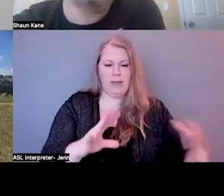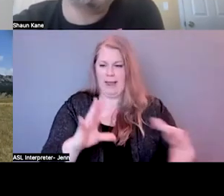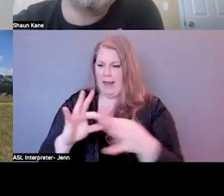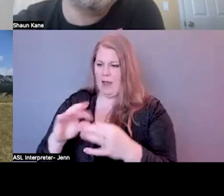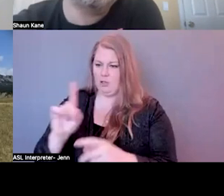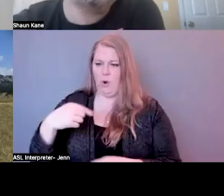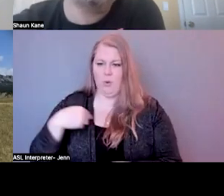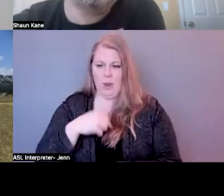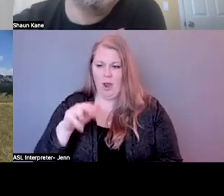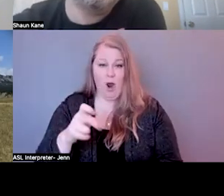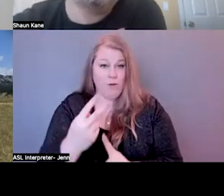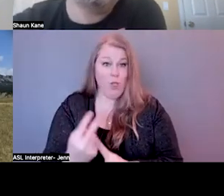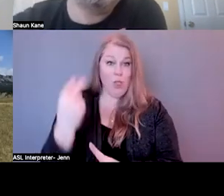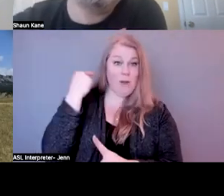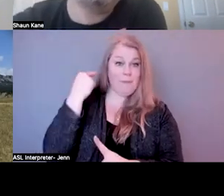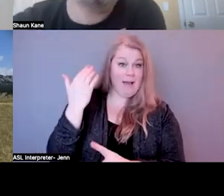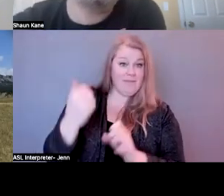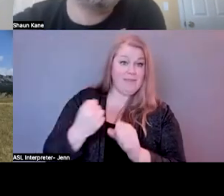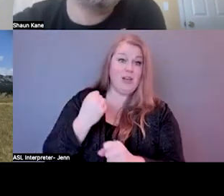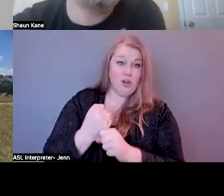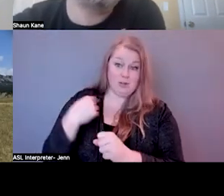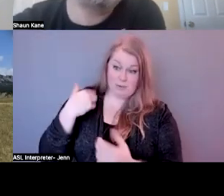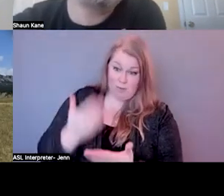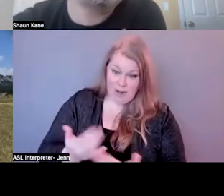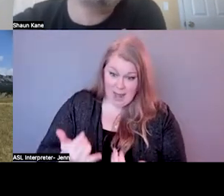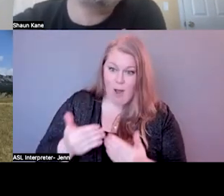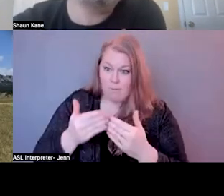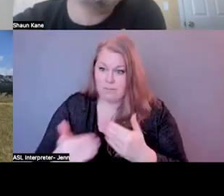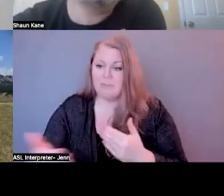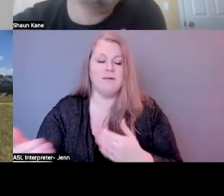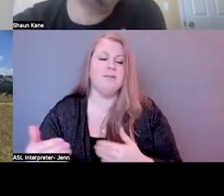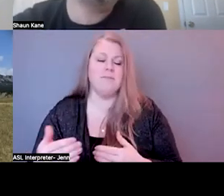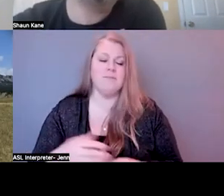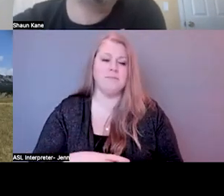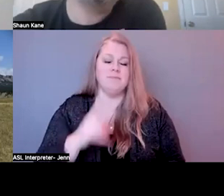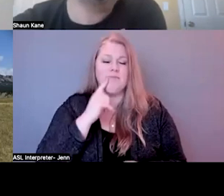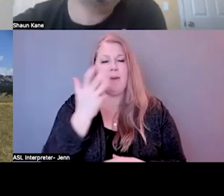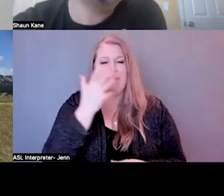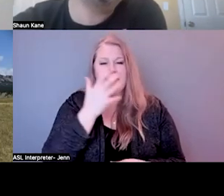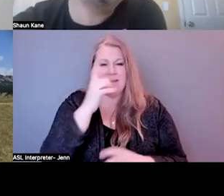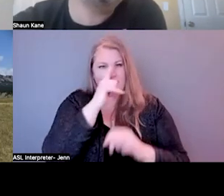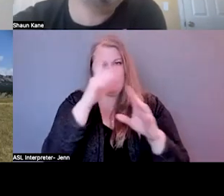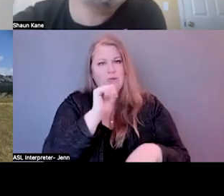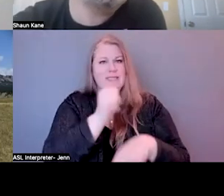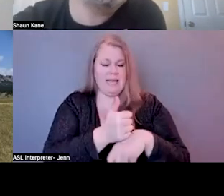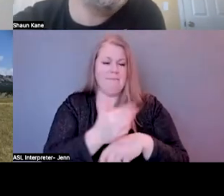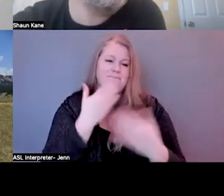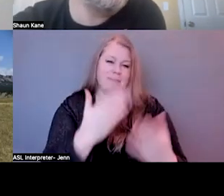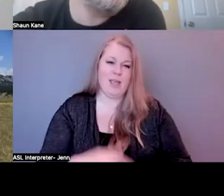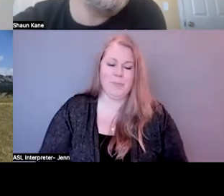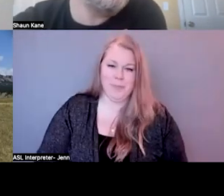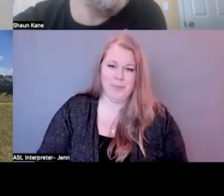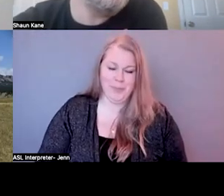amazing if you look back even 15 years to where we want to get in that amazing vision that you all set out in the first part of this. So thank you.